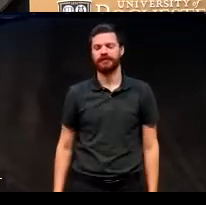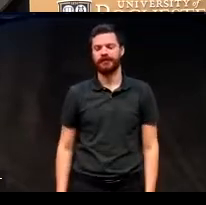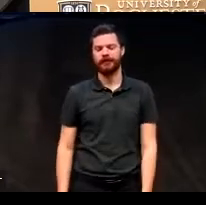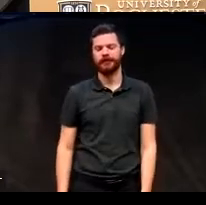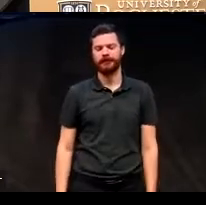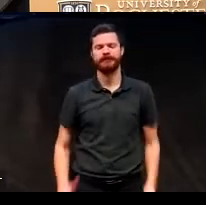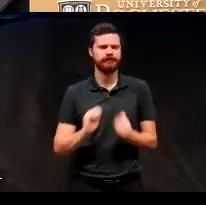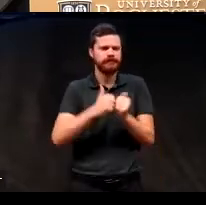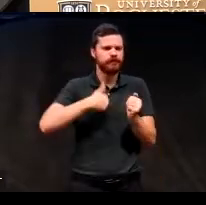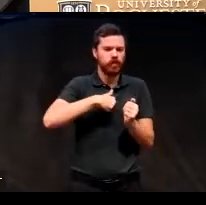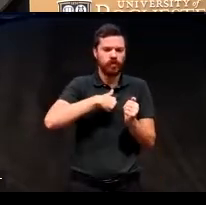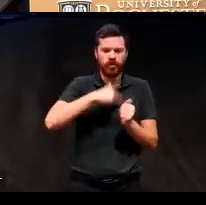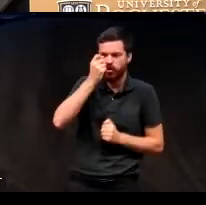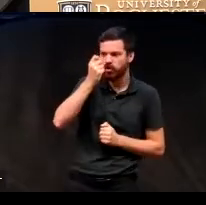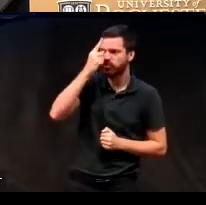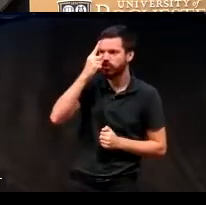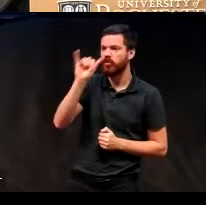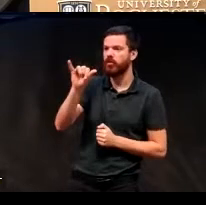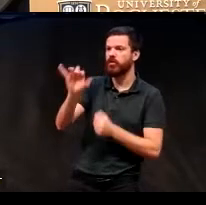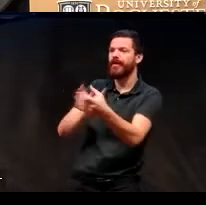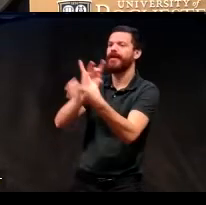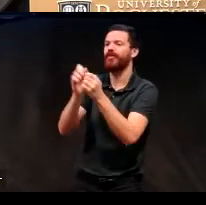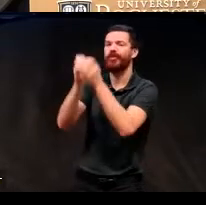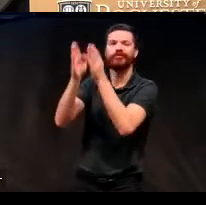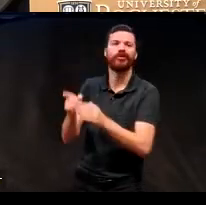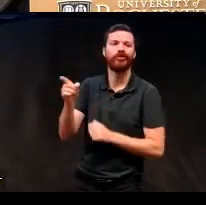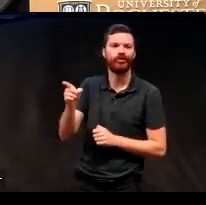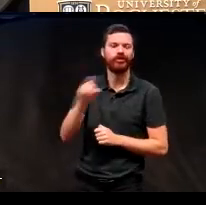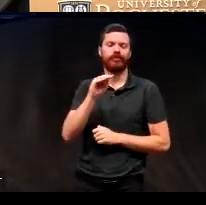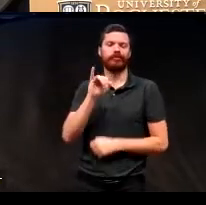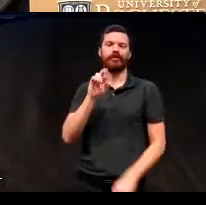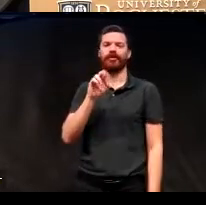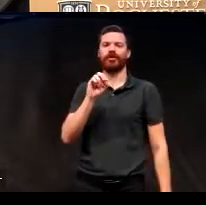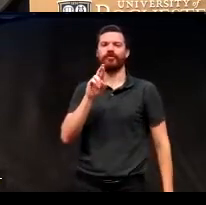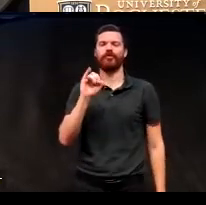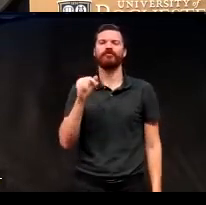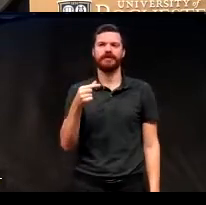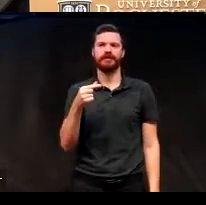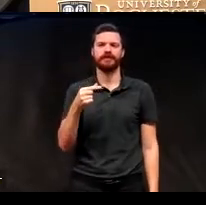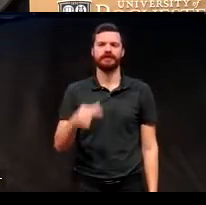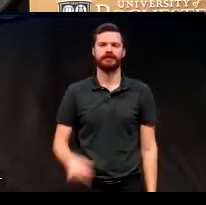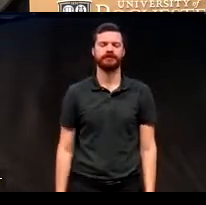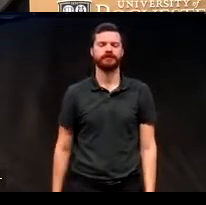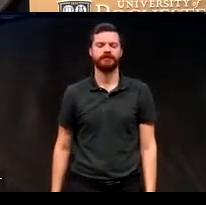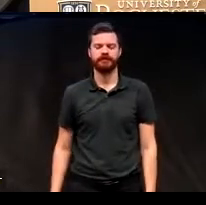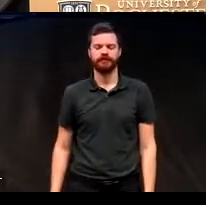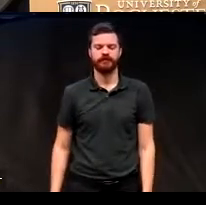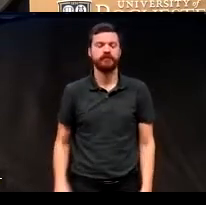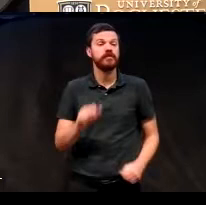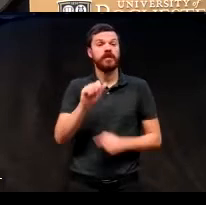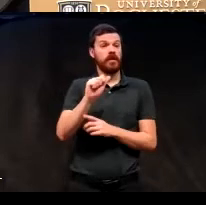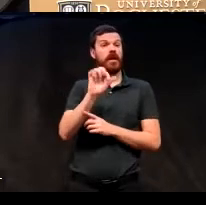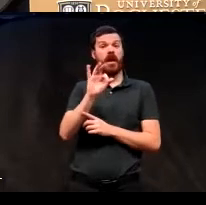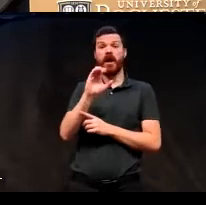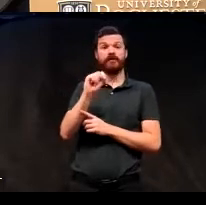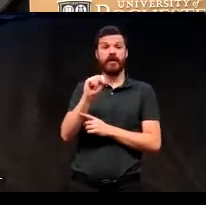understand and can connect with someone. It's called mirroring, and it's affect mirroring,